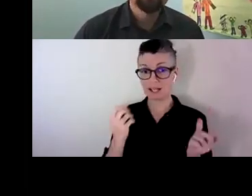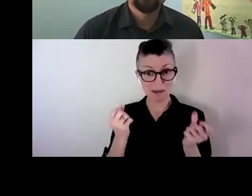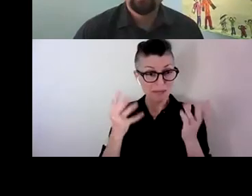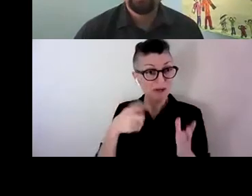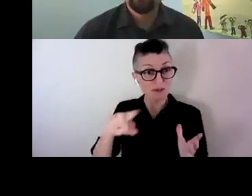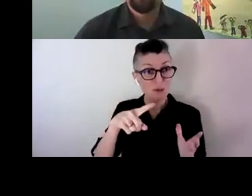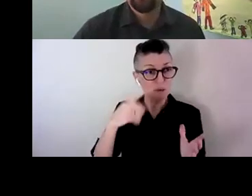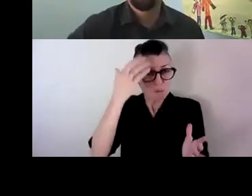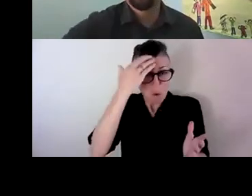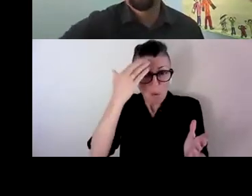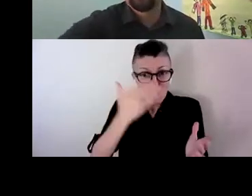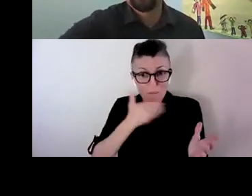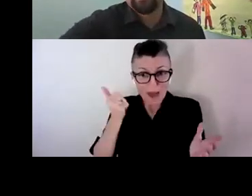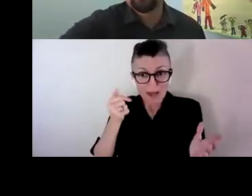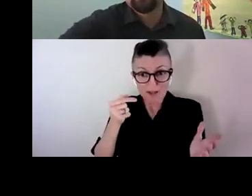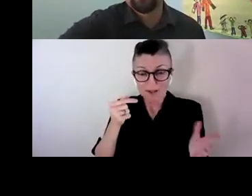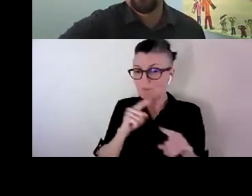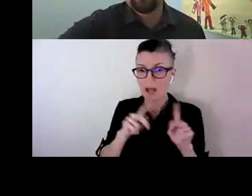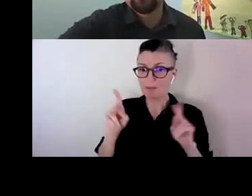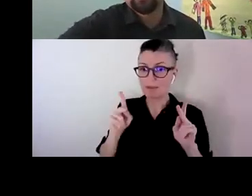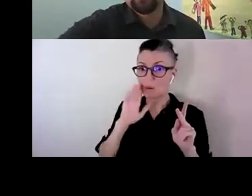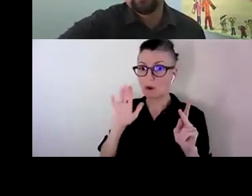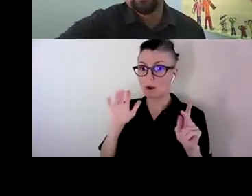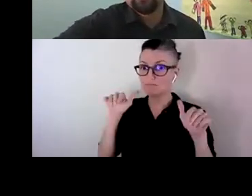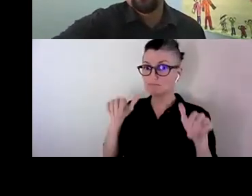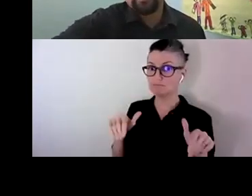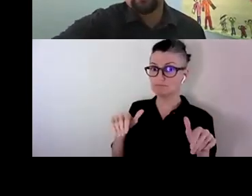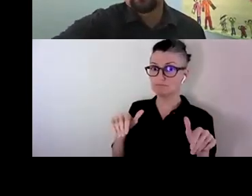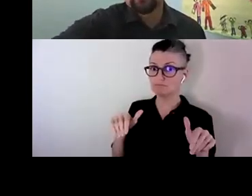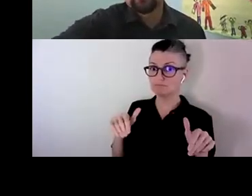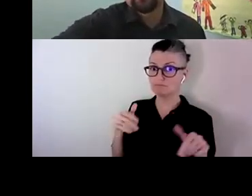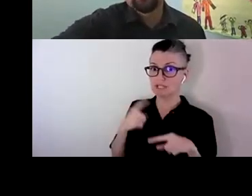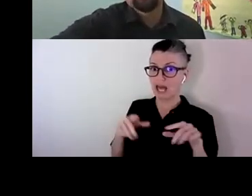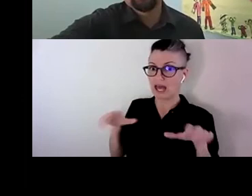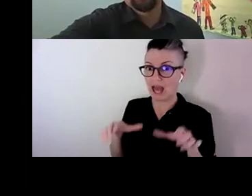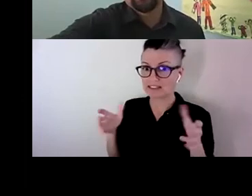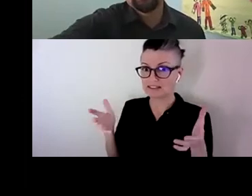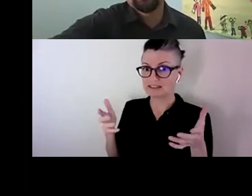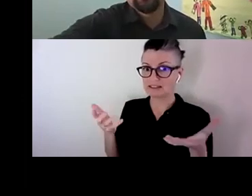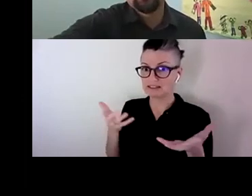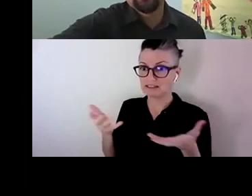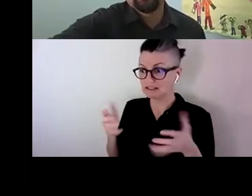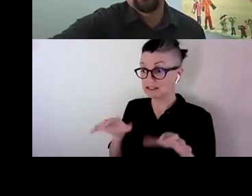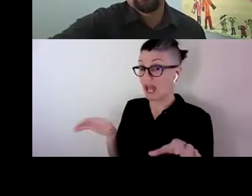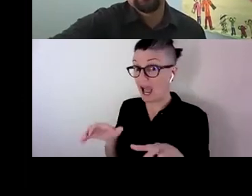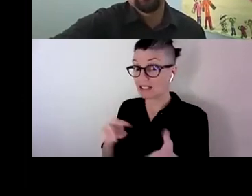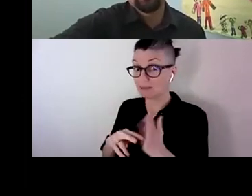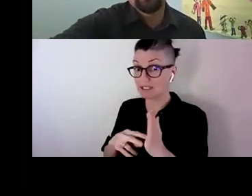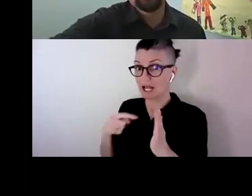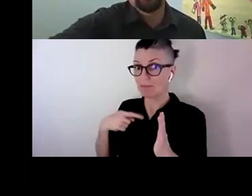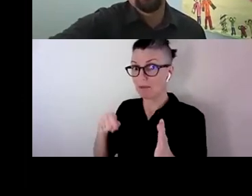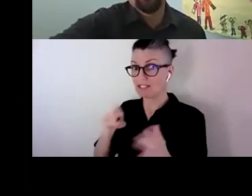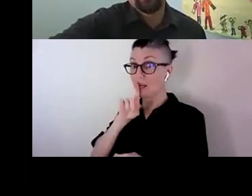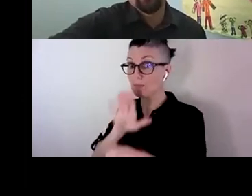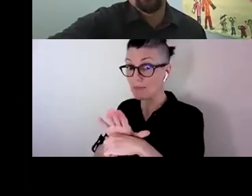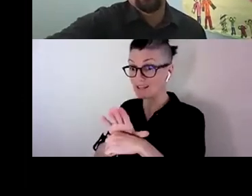discover, people find it very difficult to act on what they know. To act is to be committed, and to be committed is to be in